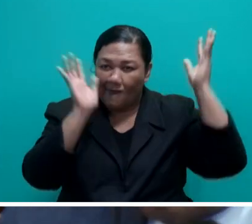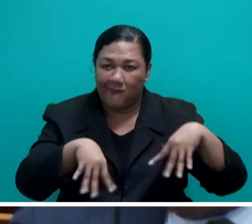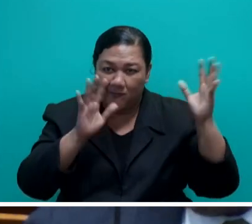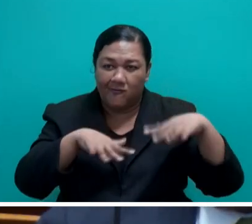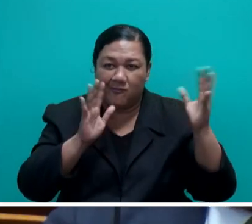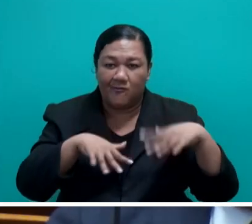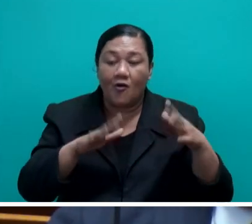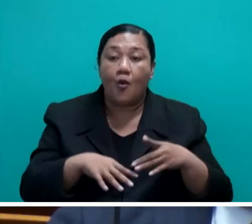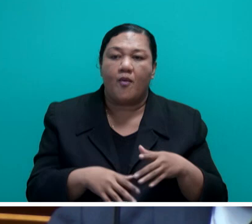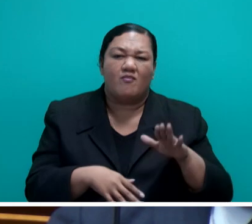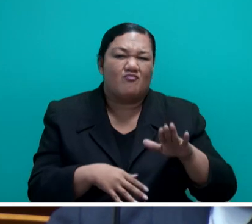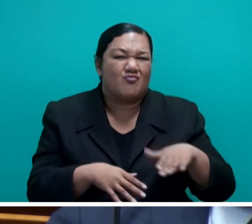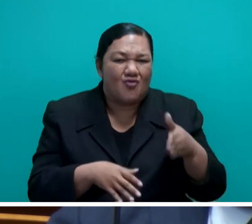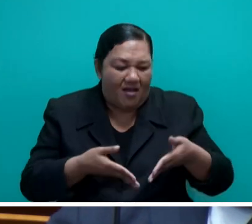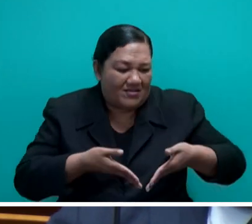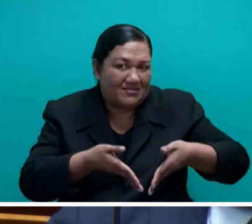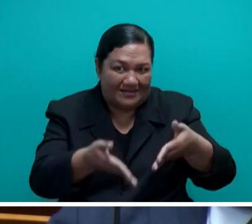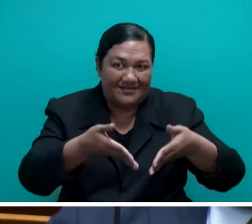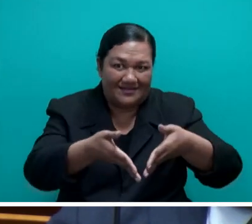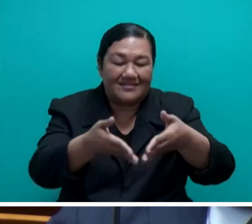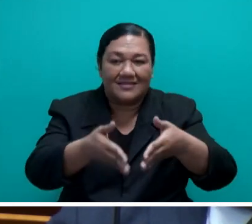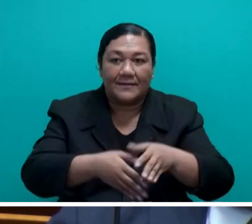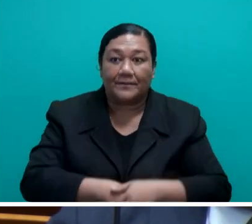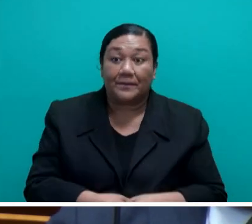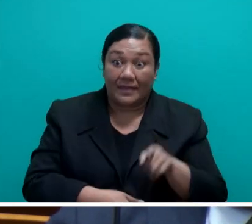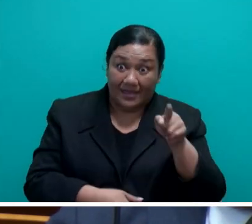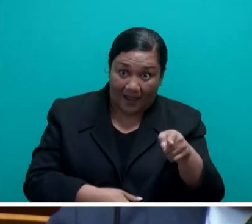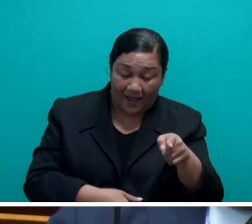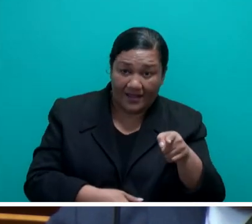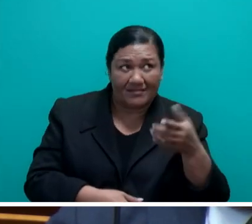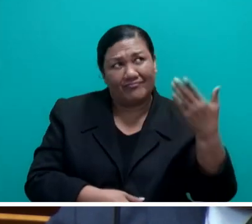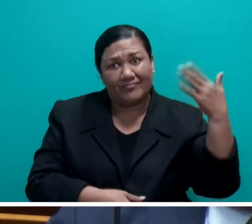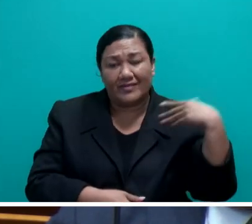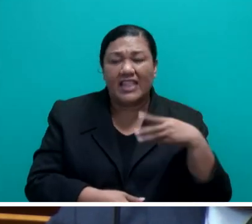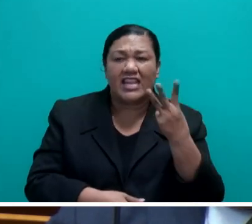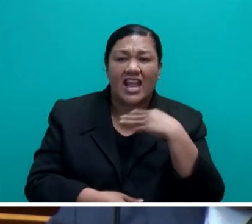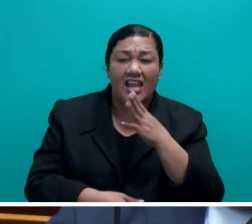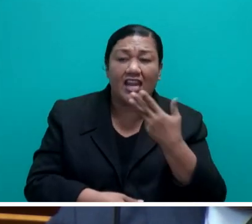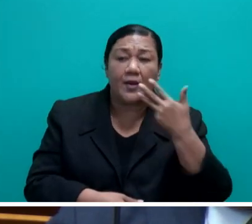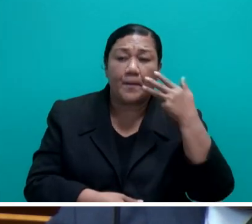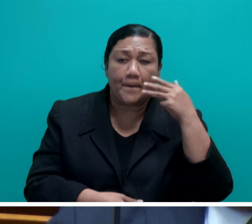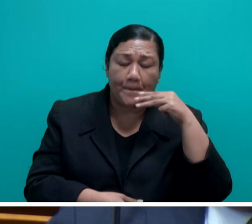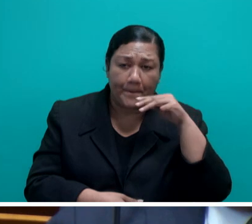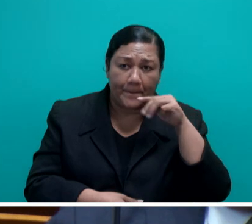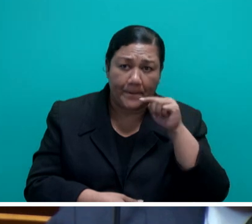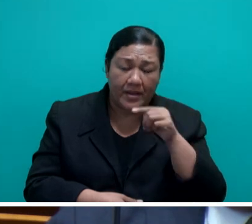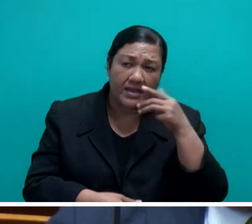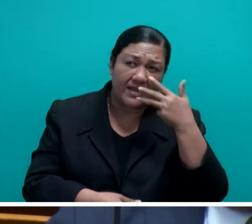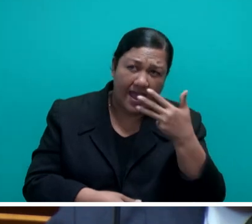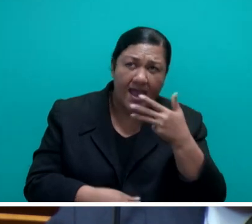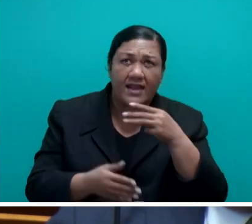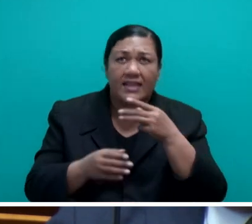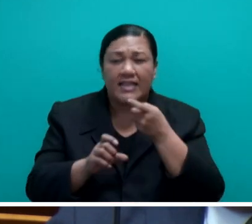drainage. The rainfall recorded in Riketi at that time was around 309.5 millimeters, one of the